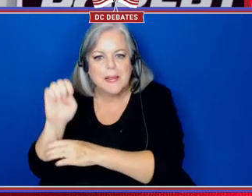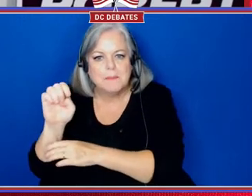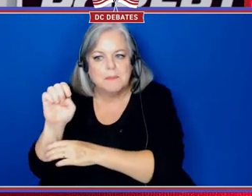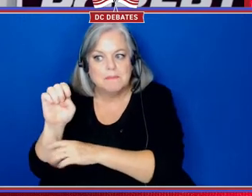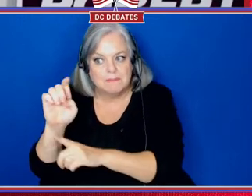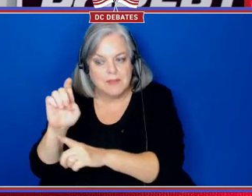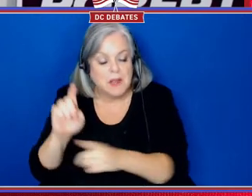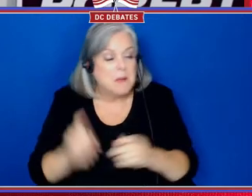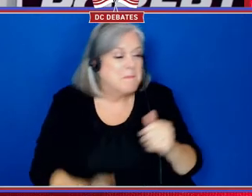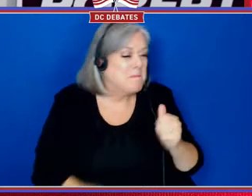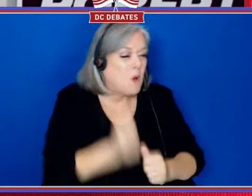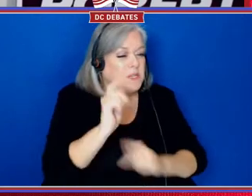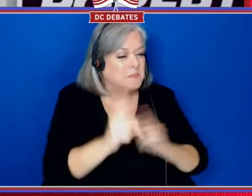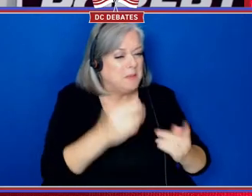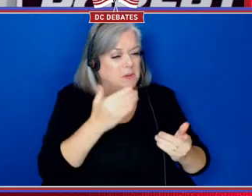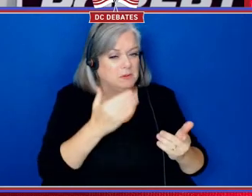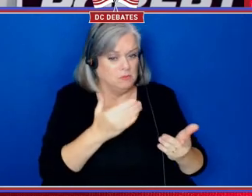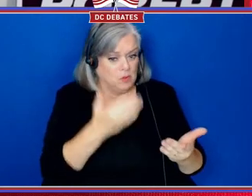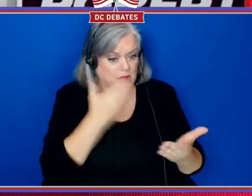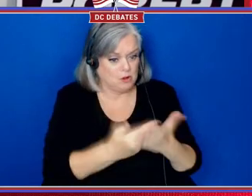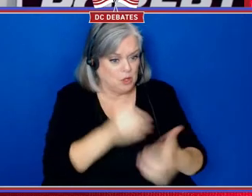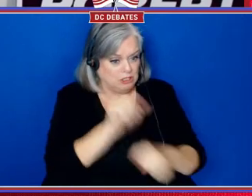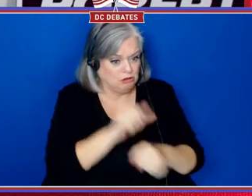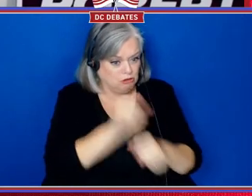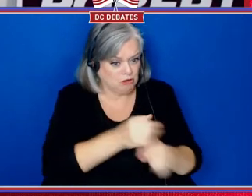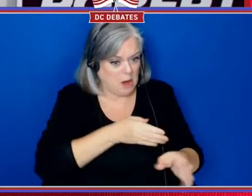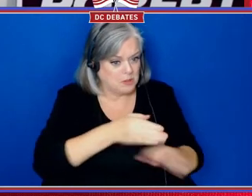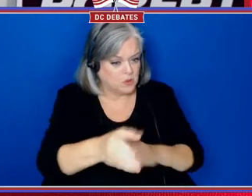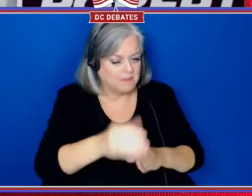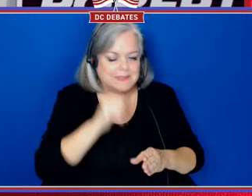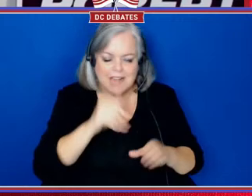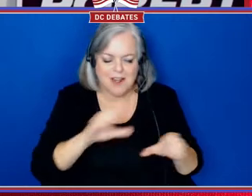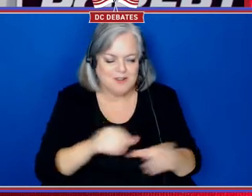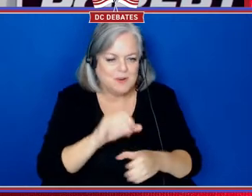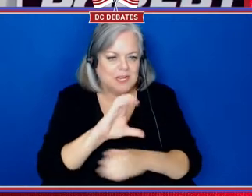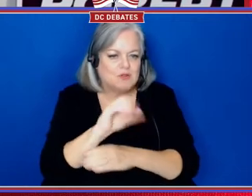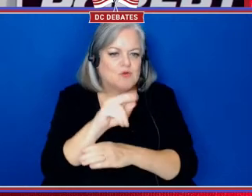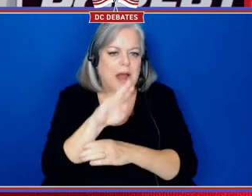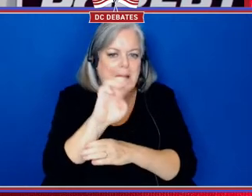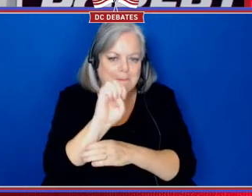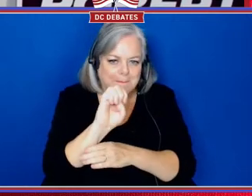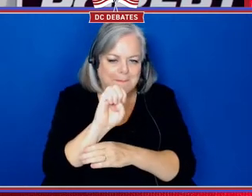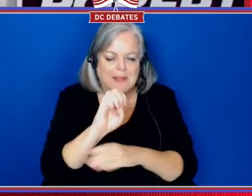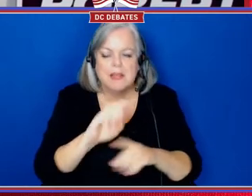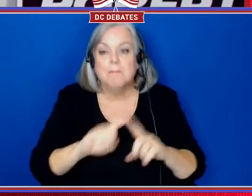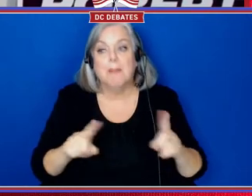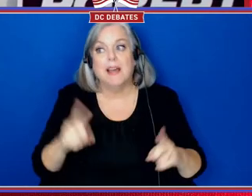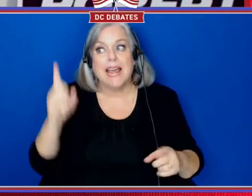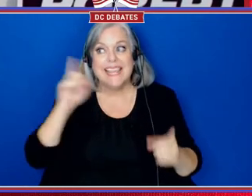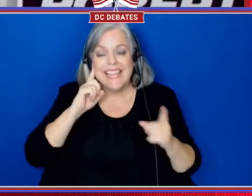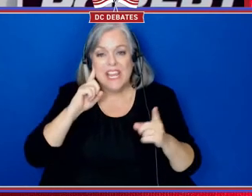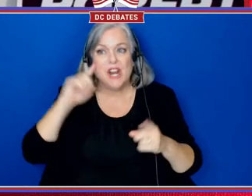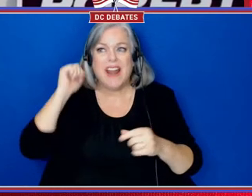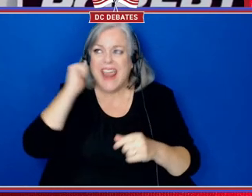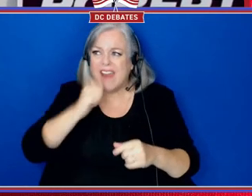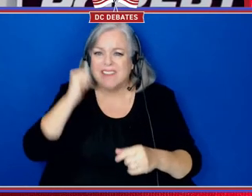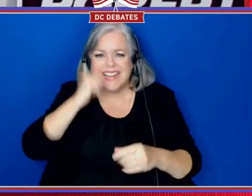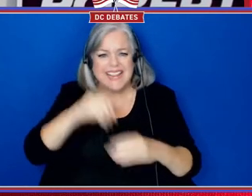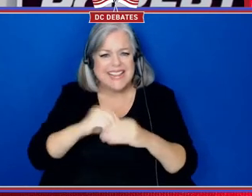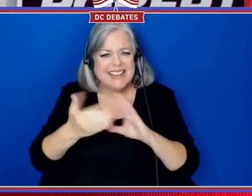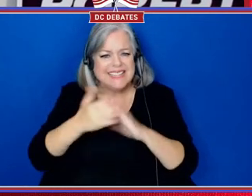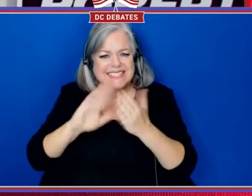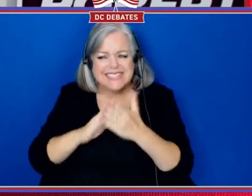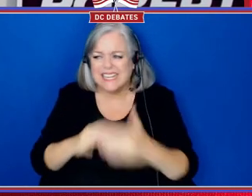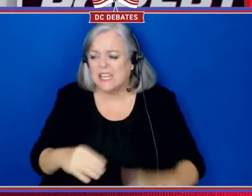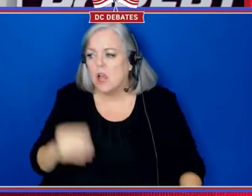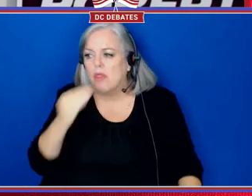committing violent crimes. But here's also what I hear in our city every single day, whether I am in homeless encampments or knocking on doors